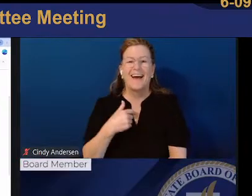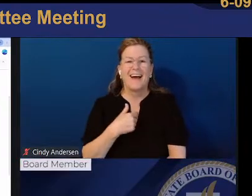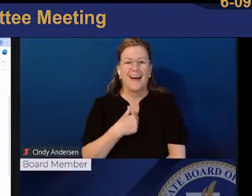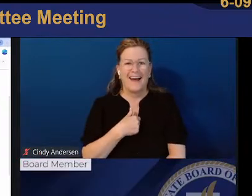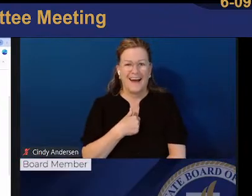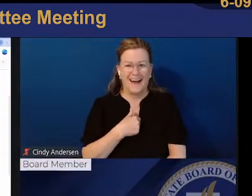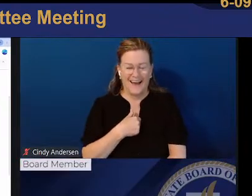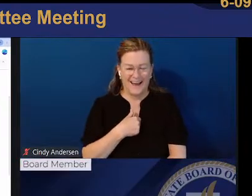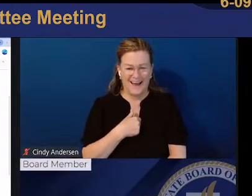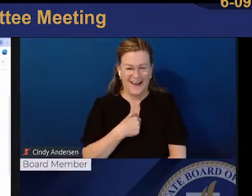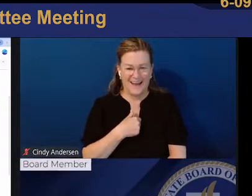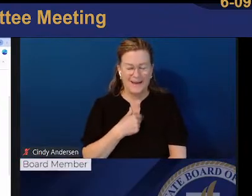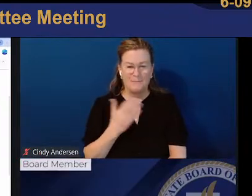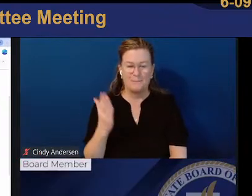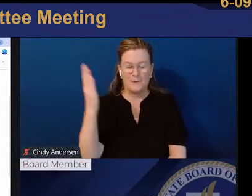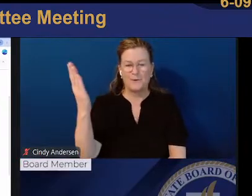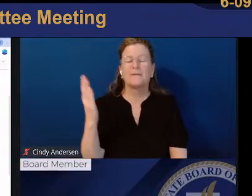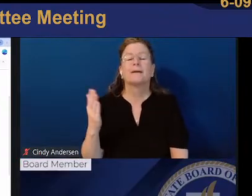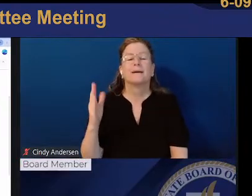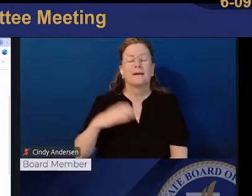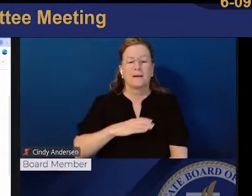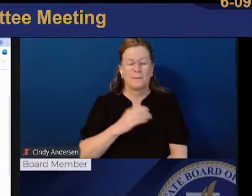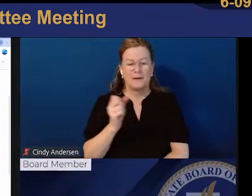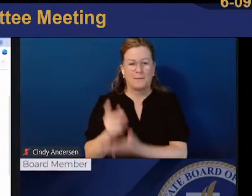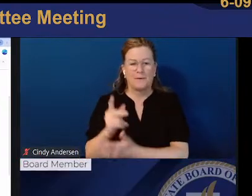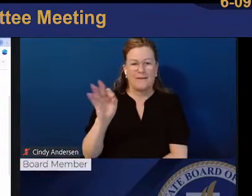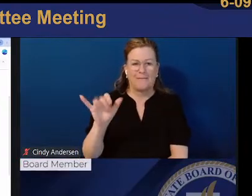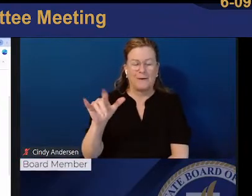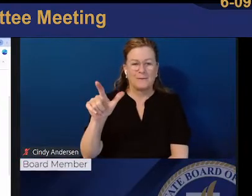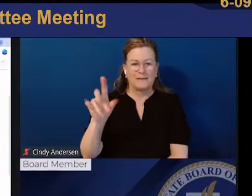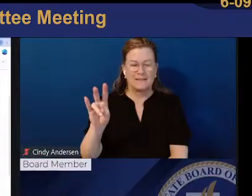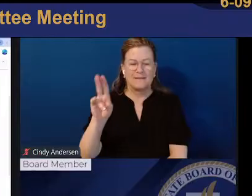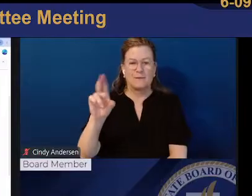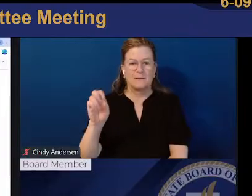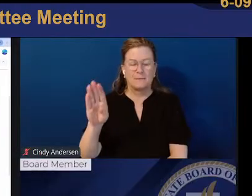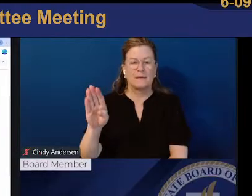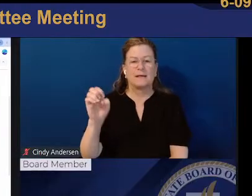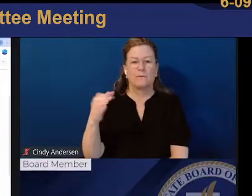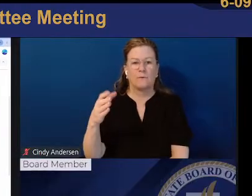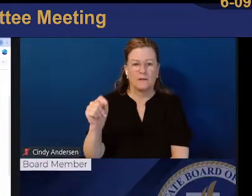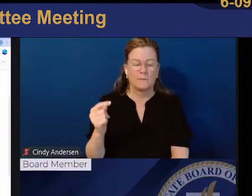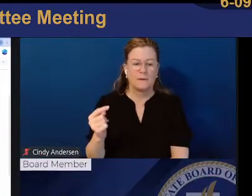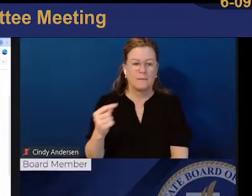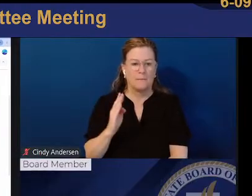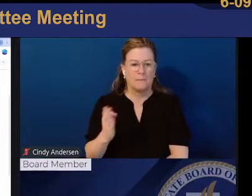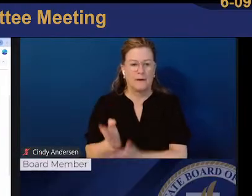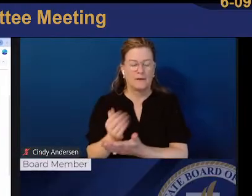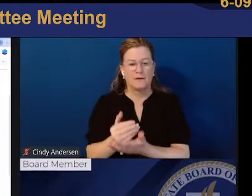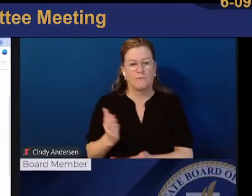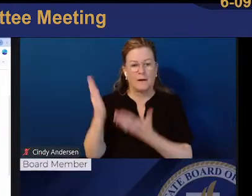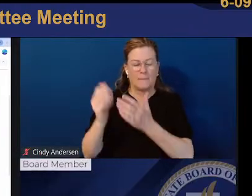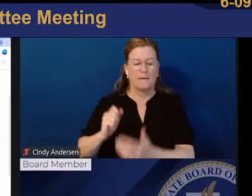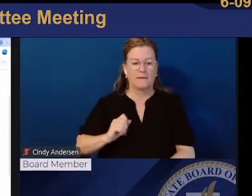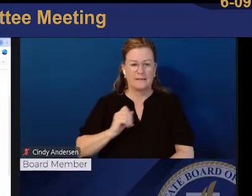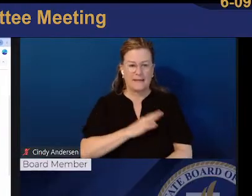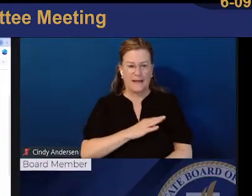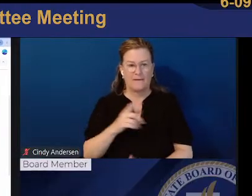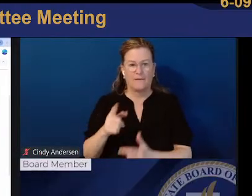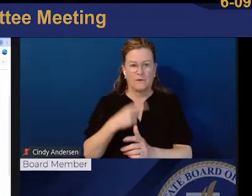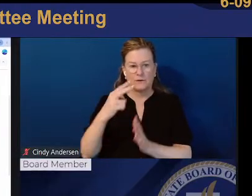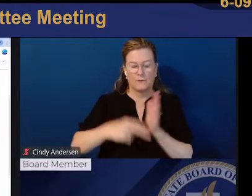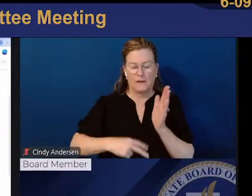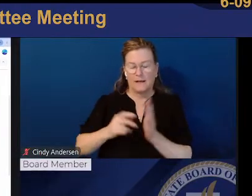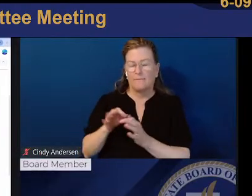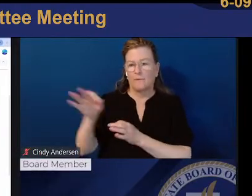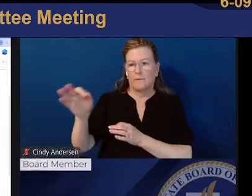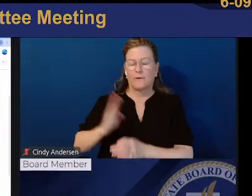I move that the committee approve the FY27 USB enrichment budget recommended by the staff on first reading and forward to the board for